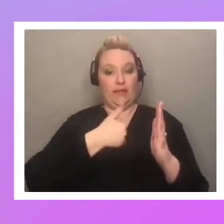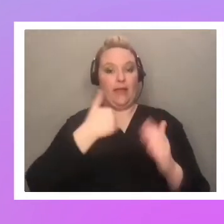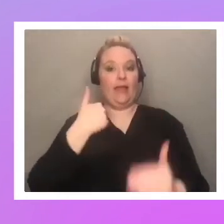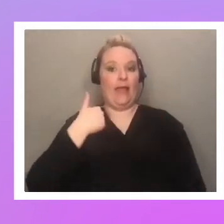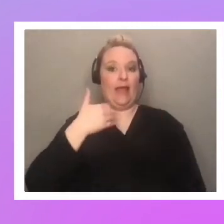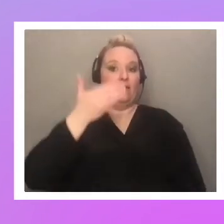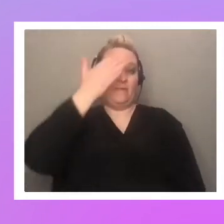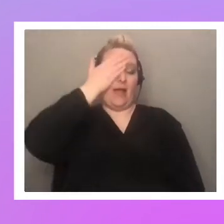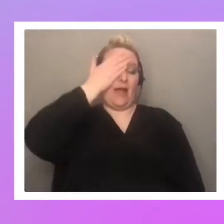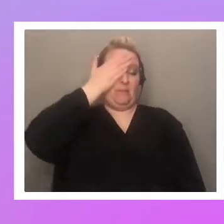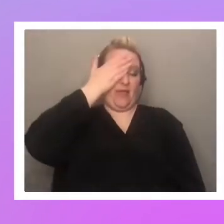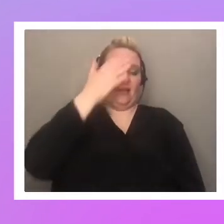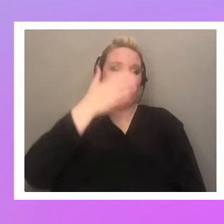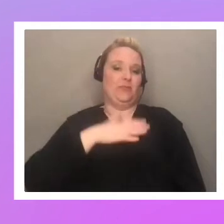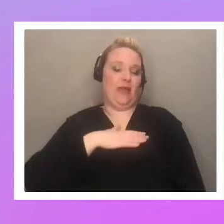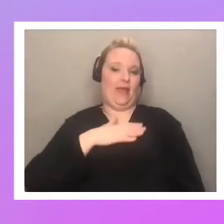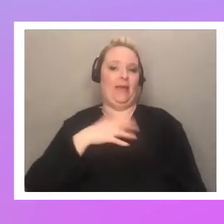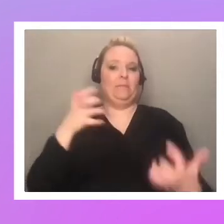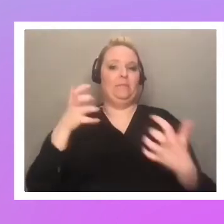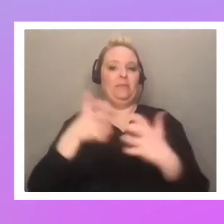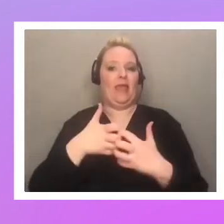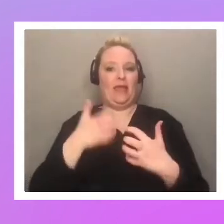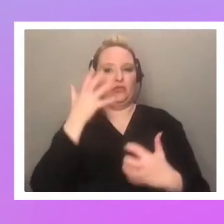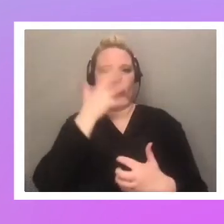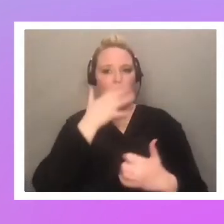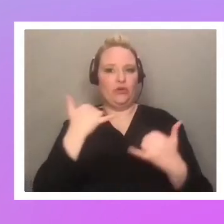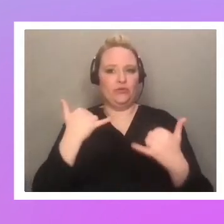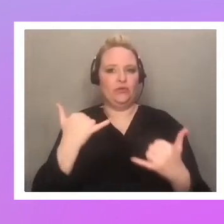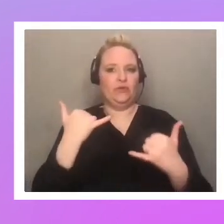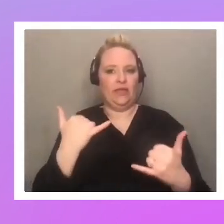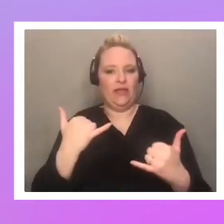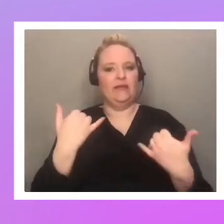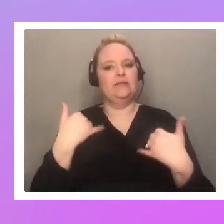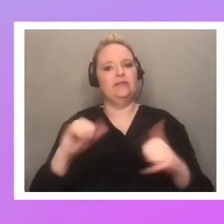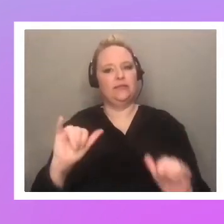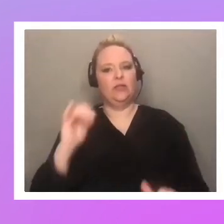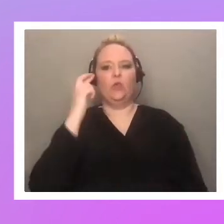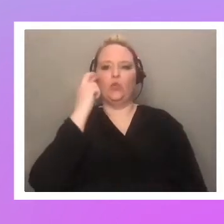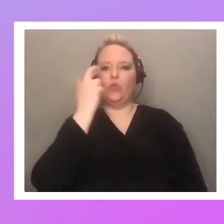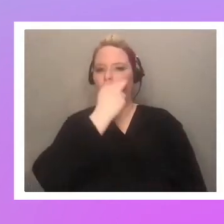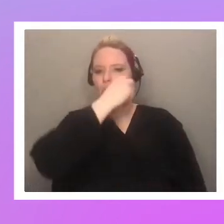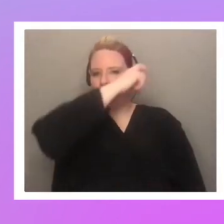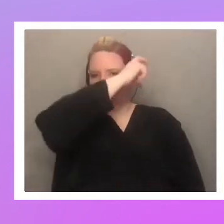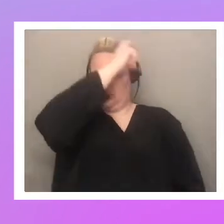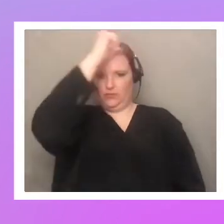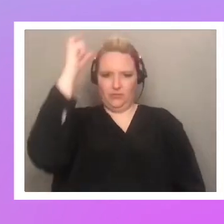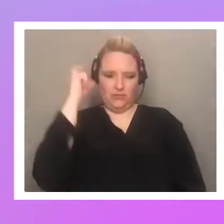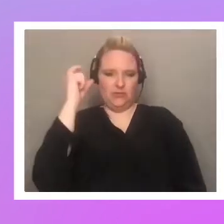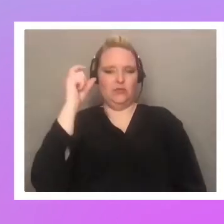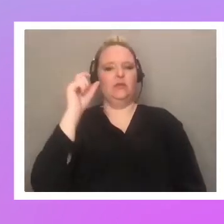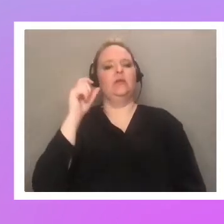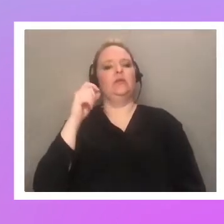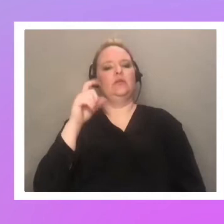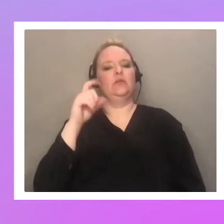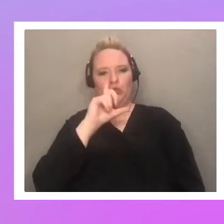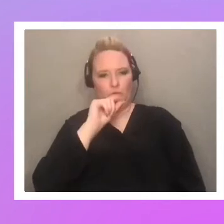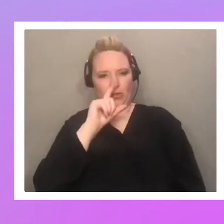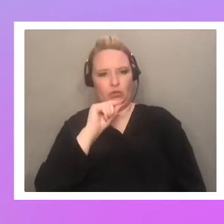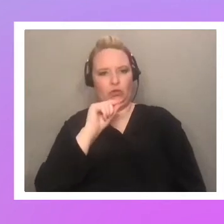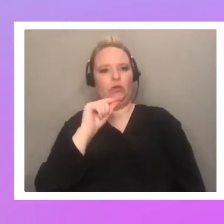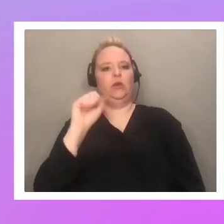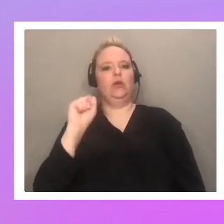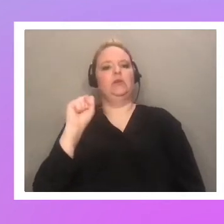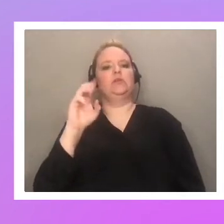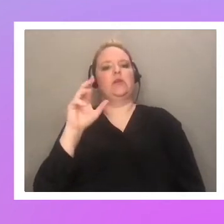patch. So it matches my look today and still a rose headband. You can find me on Twitter at